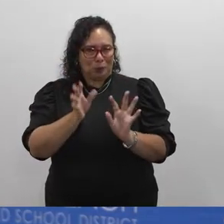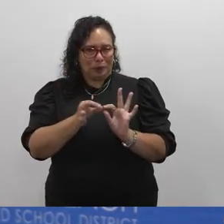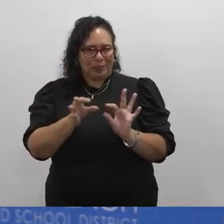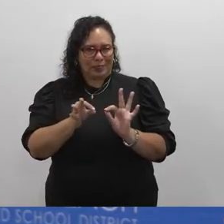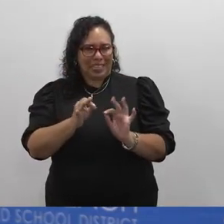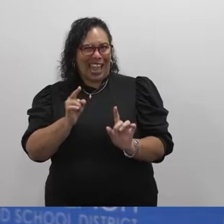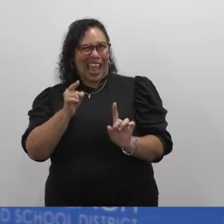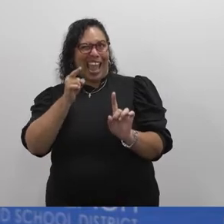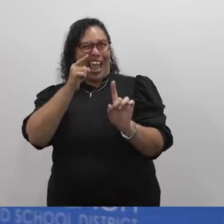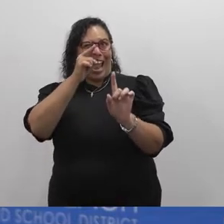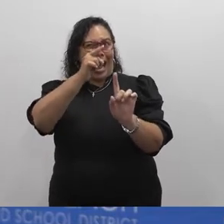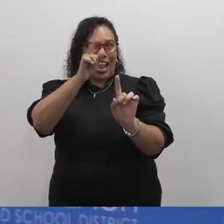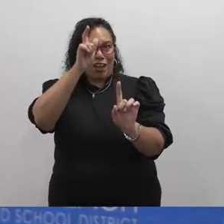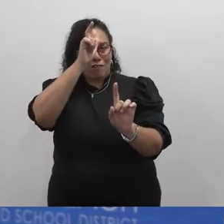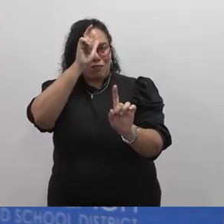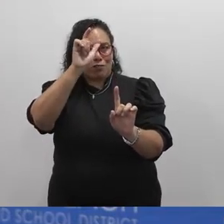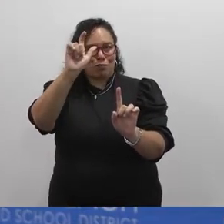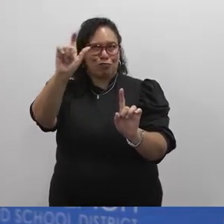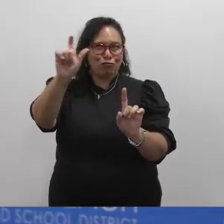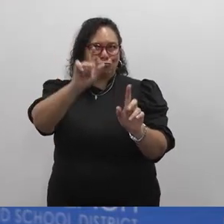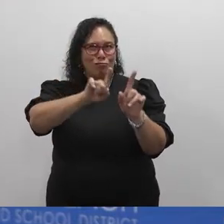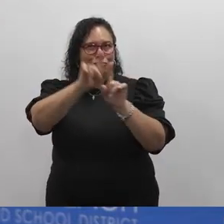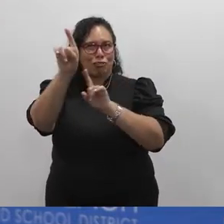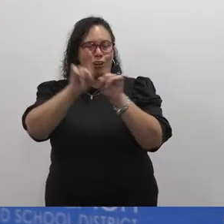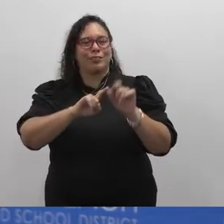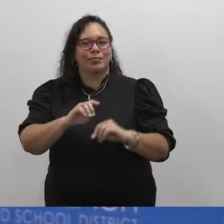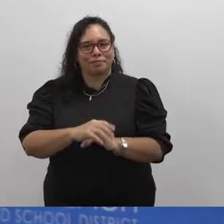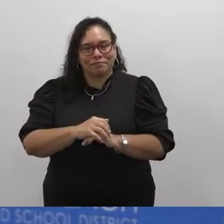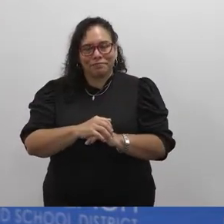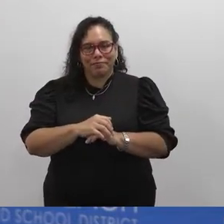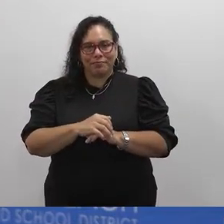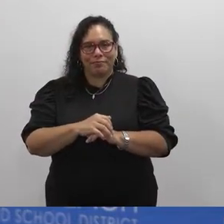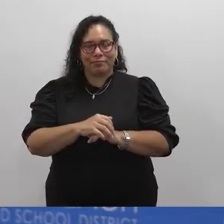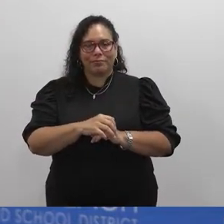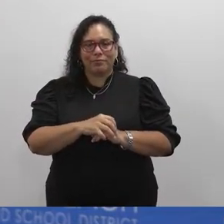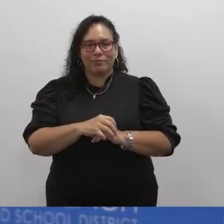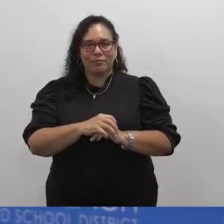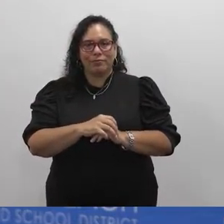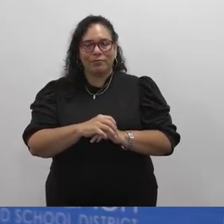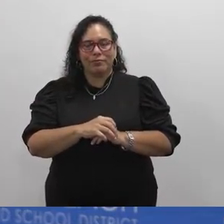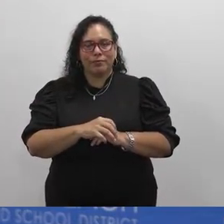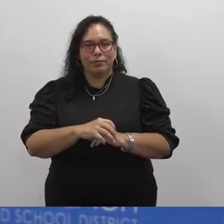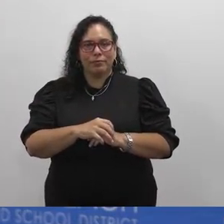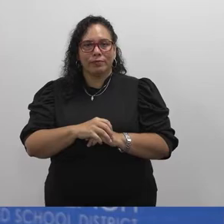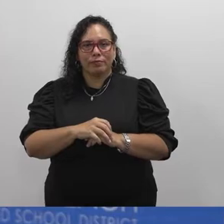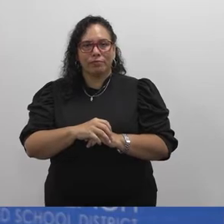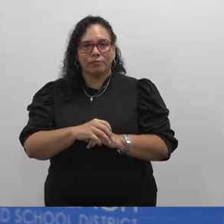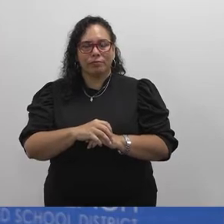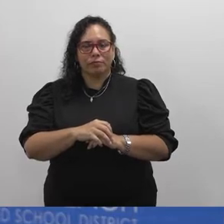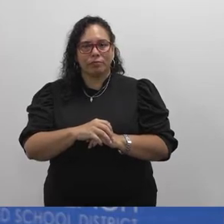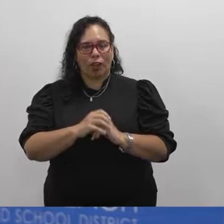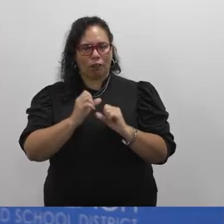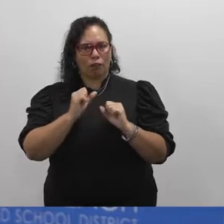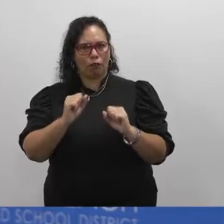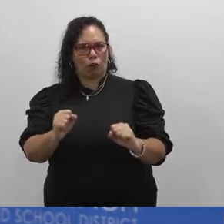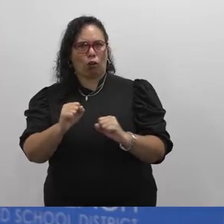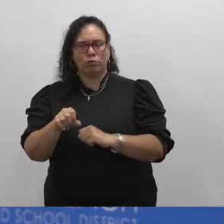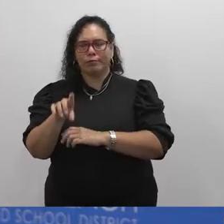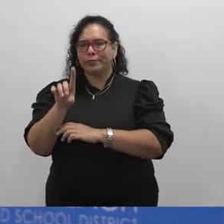for the moon and you land in the stars. I think that having firm dates